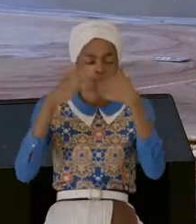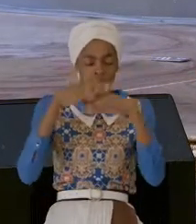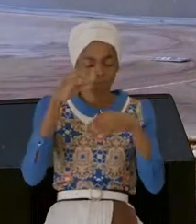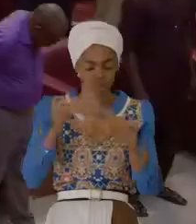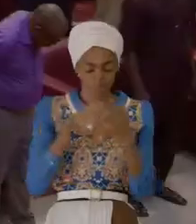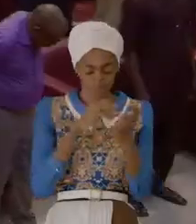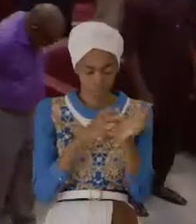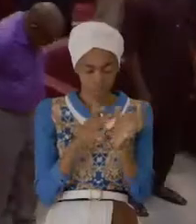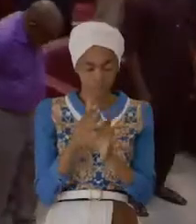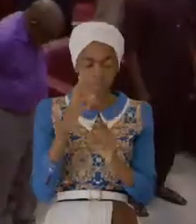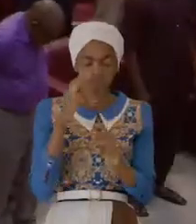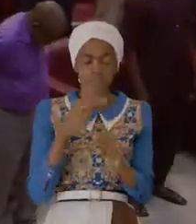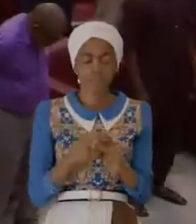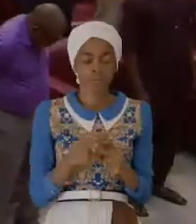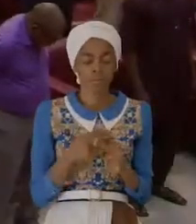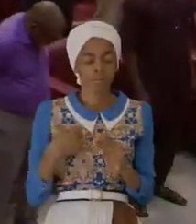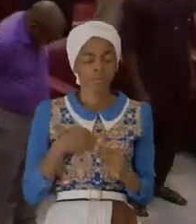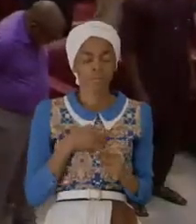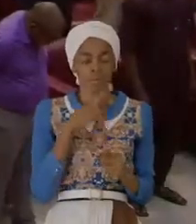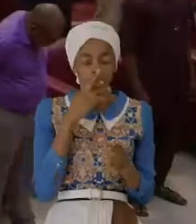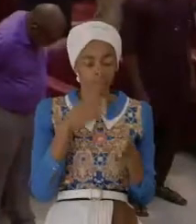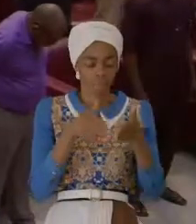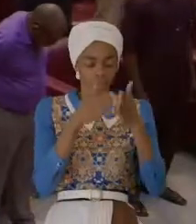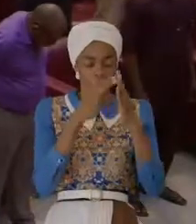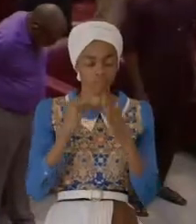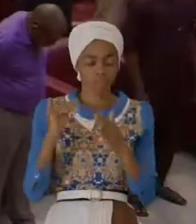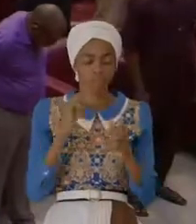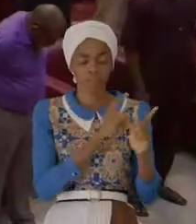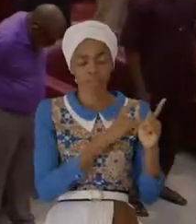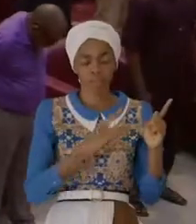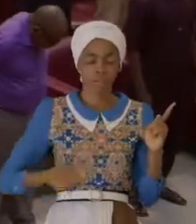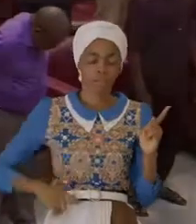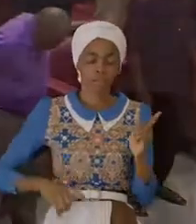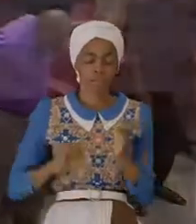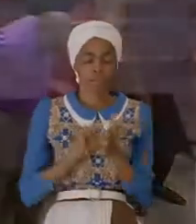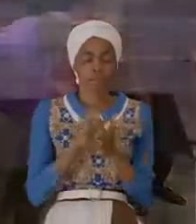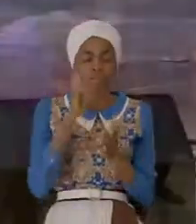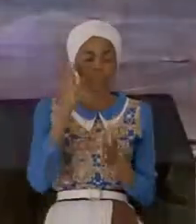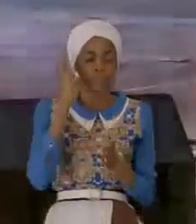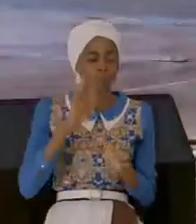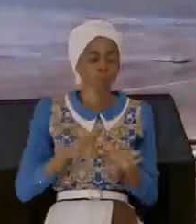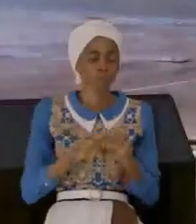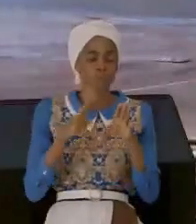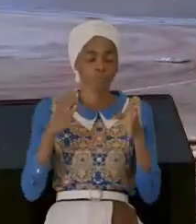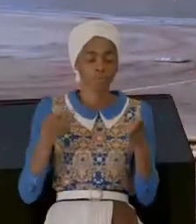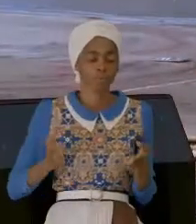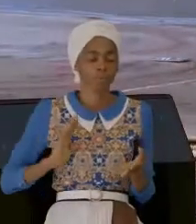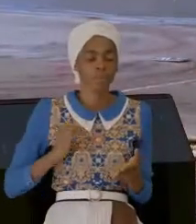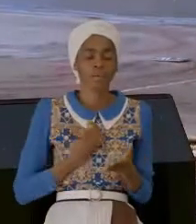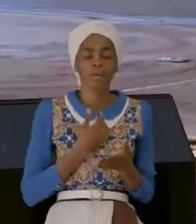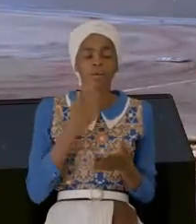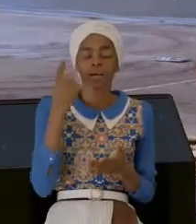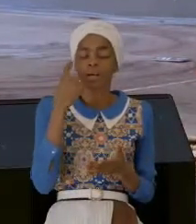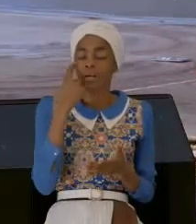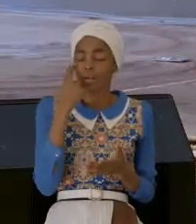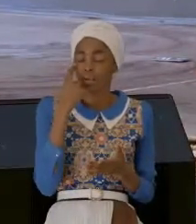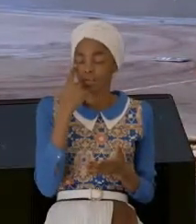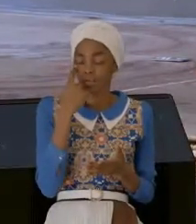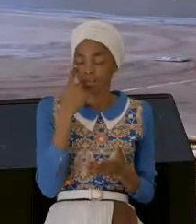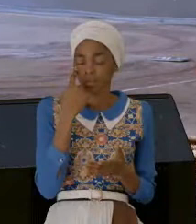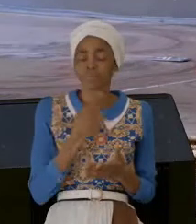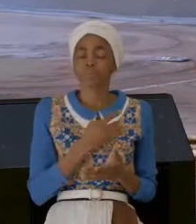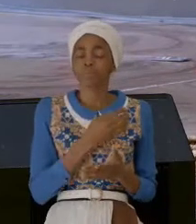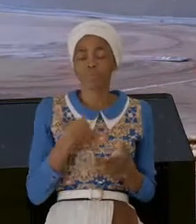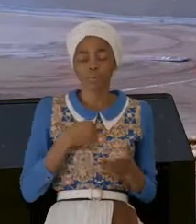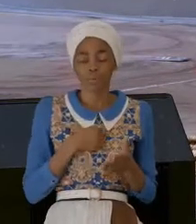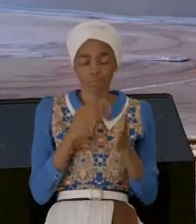name whereas King Lords that we will burn our hearts or pray